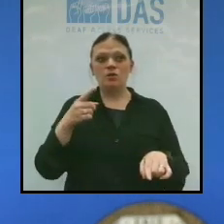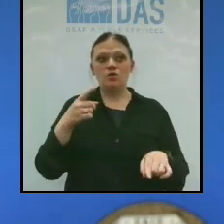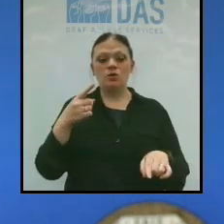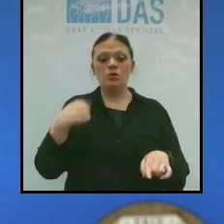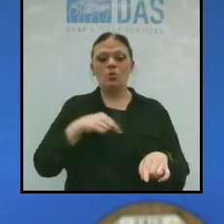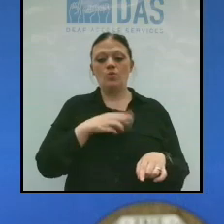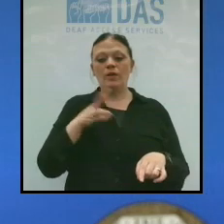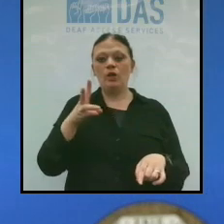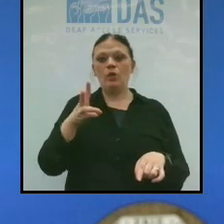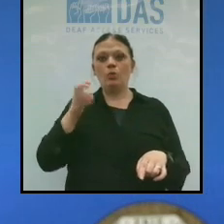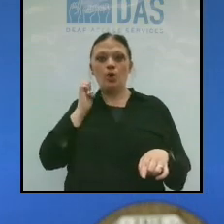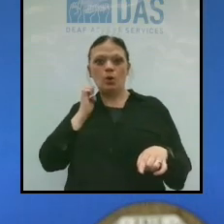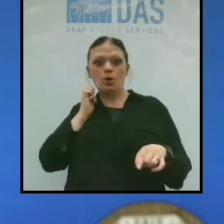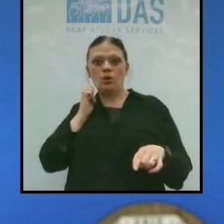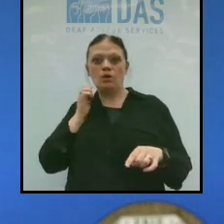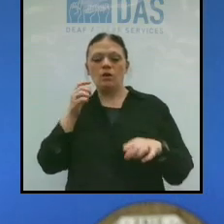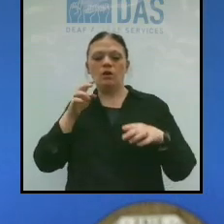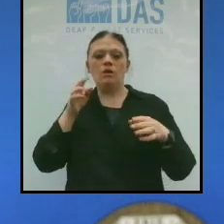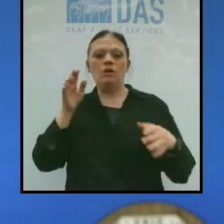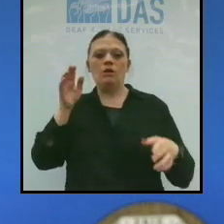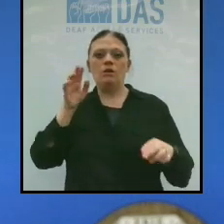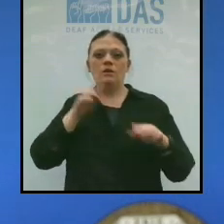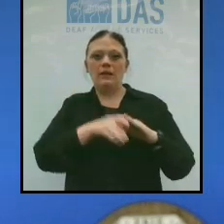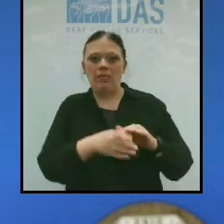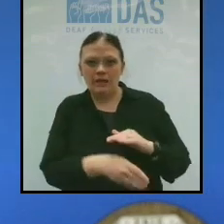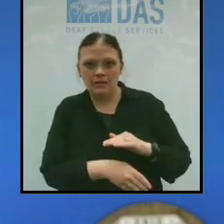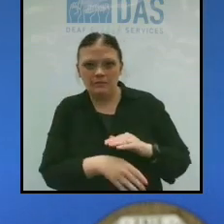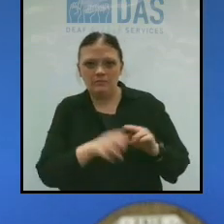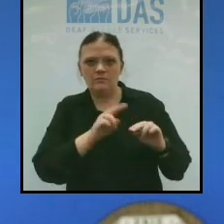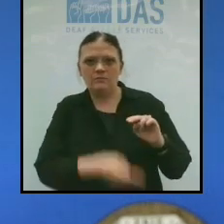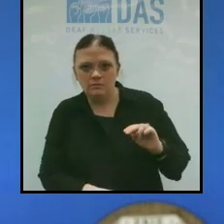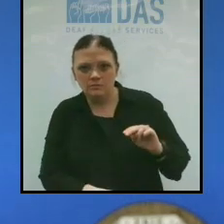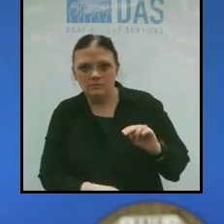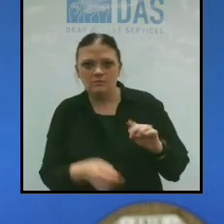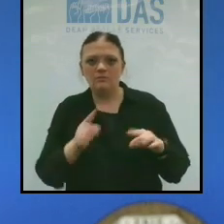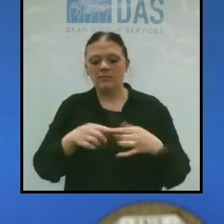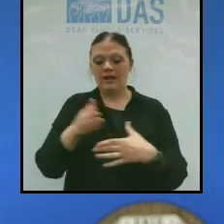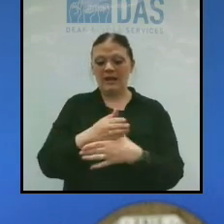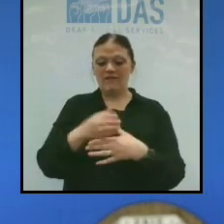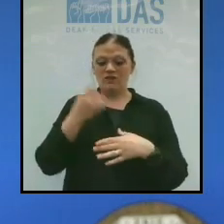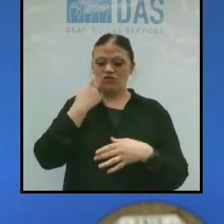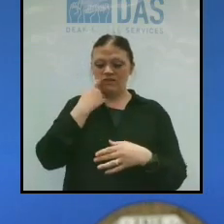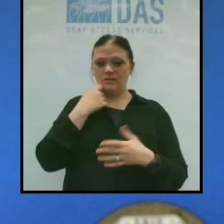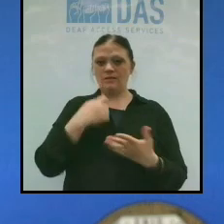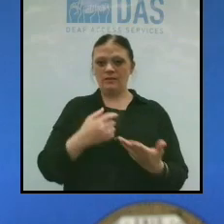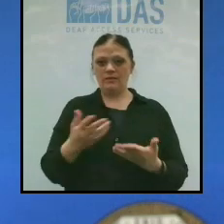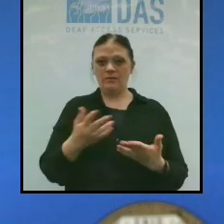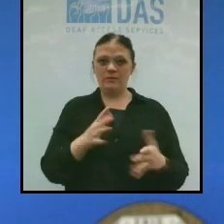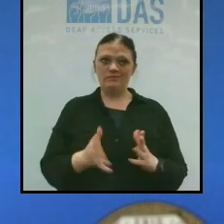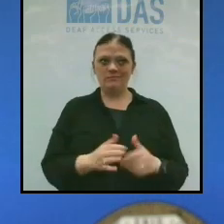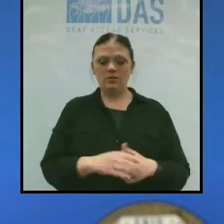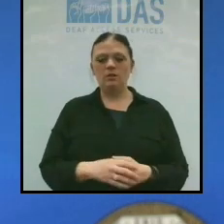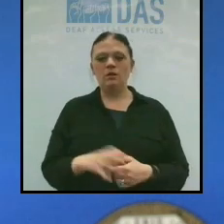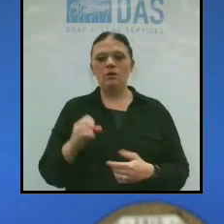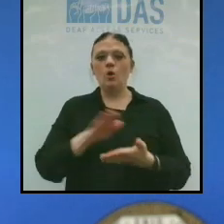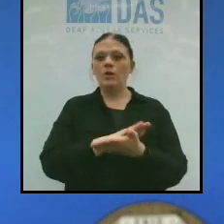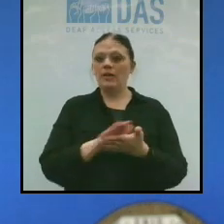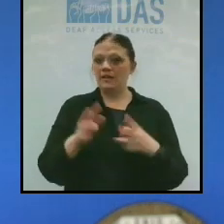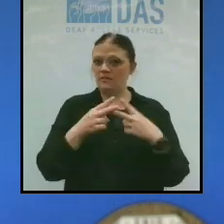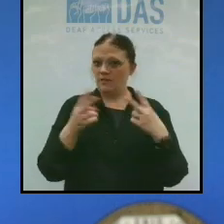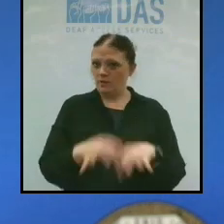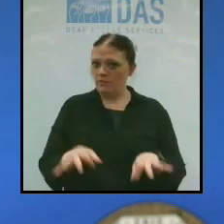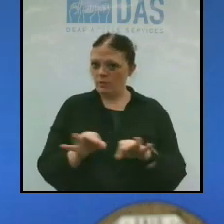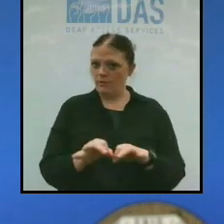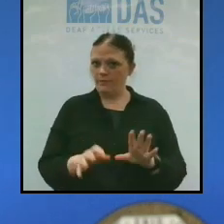declining, but we've also been averaging in the recent period. The nice thing is, though, and this is where it's very important, is we